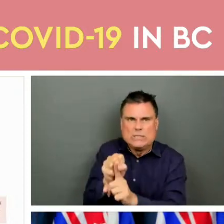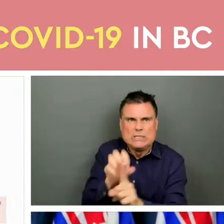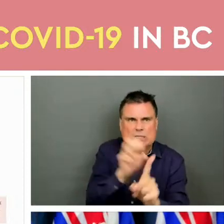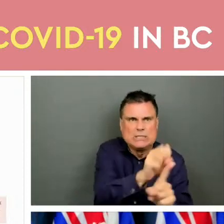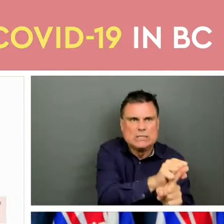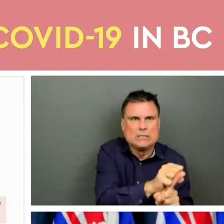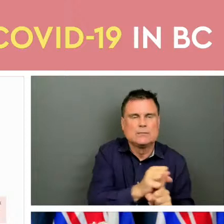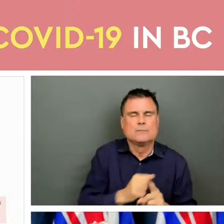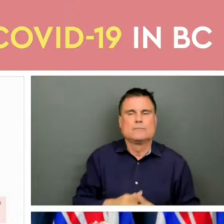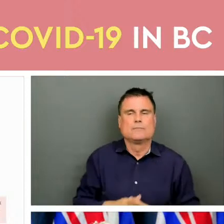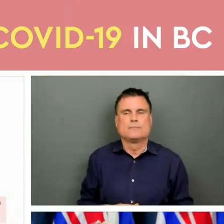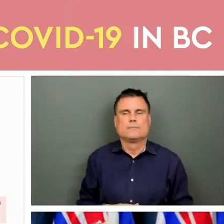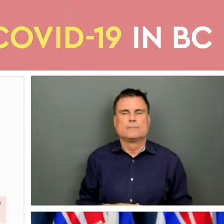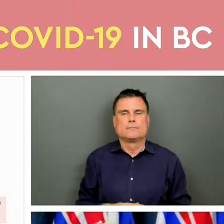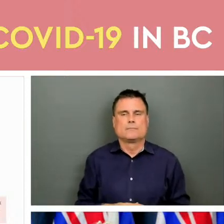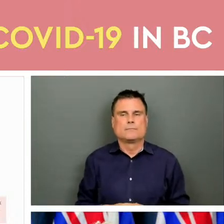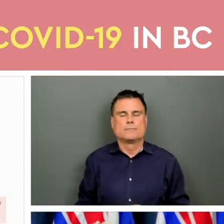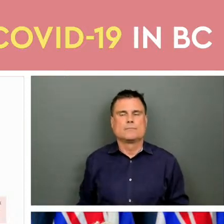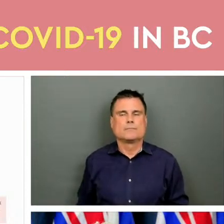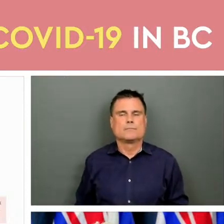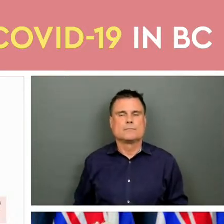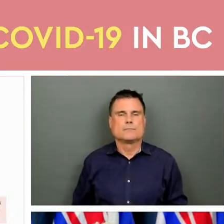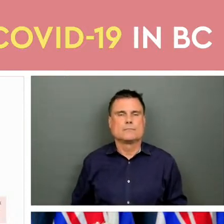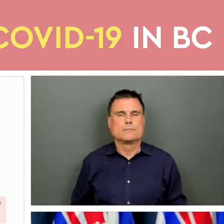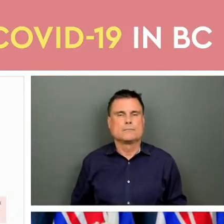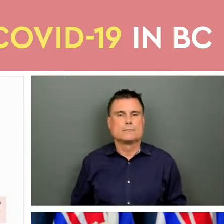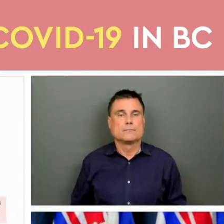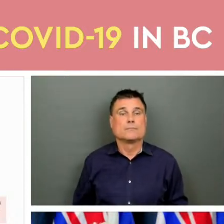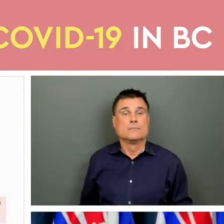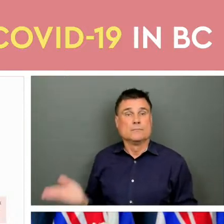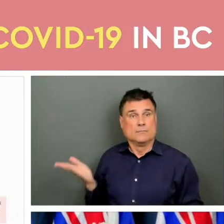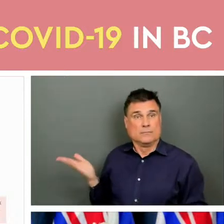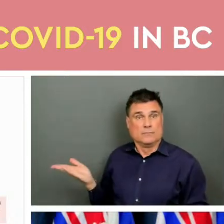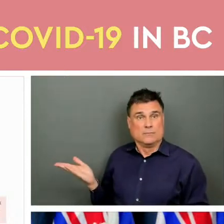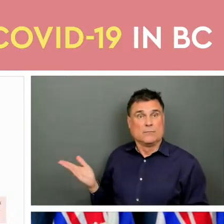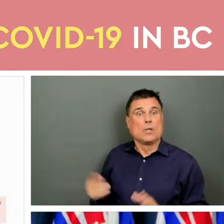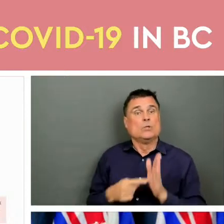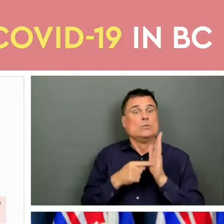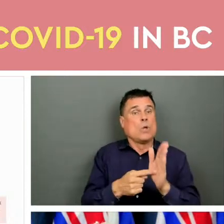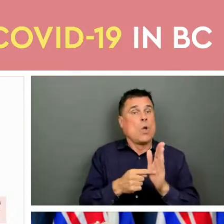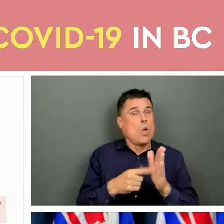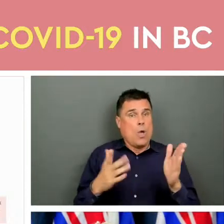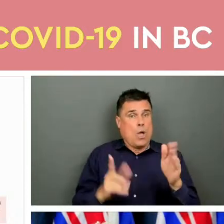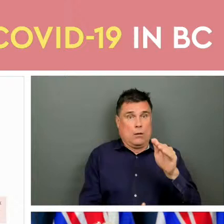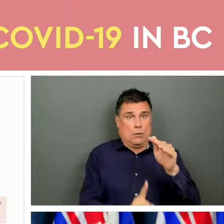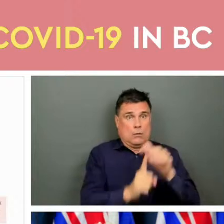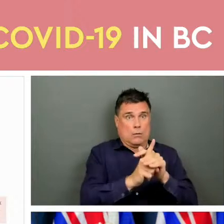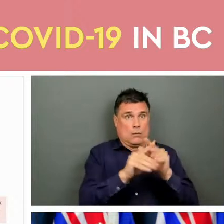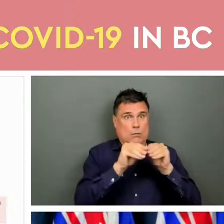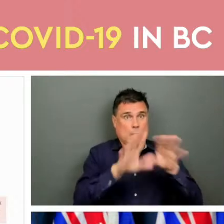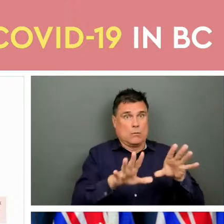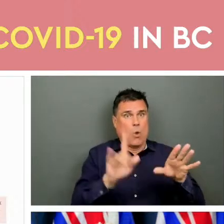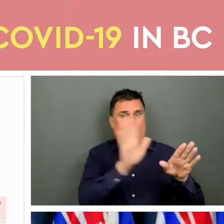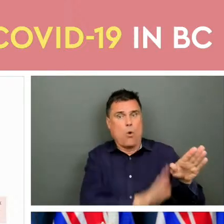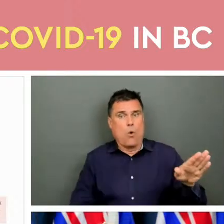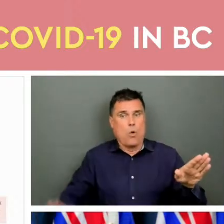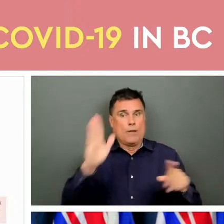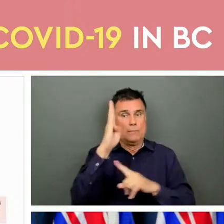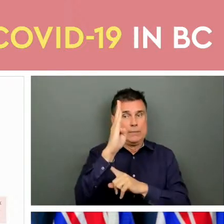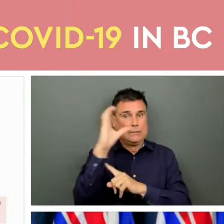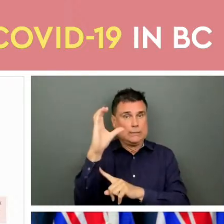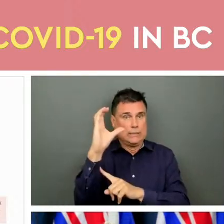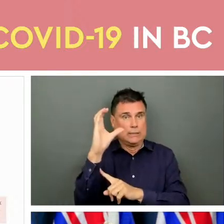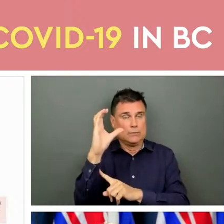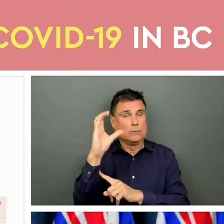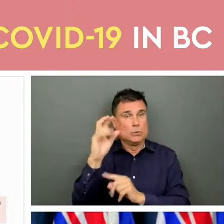of the epidemic in the different parts of the province and in British Columbia overall. And what we can see is that the